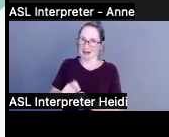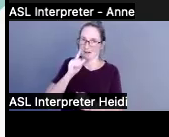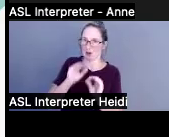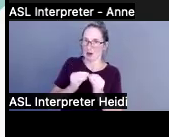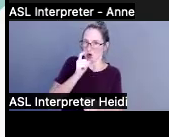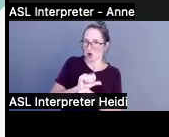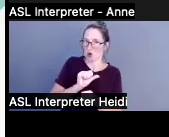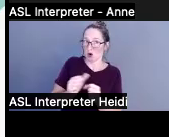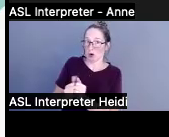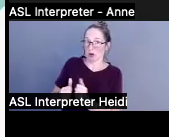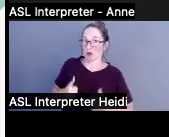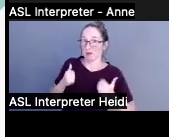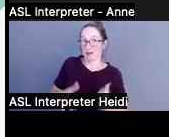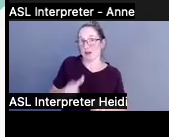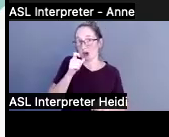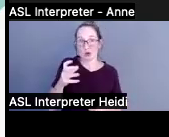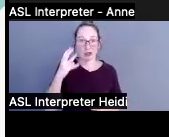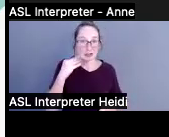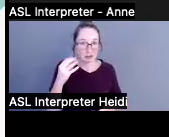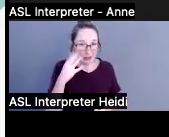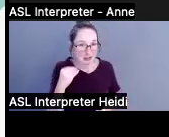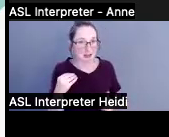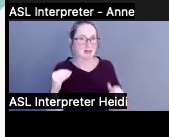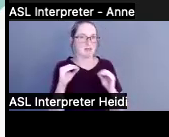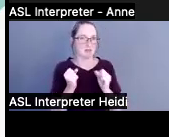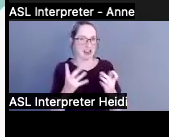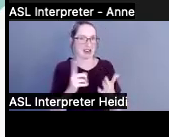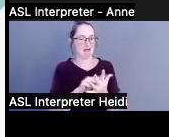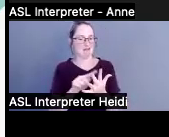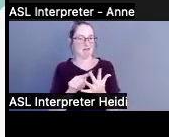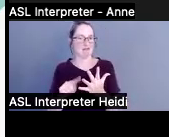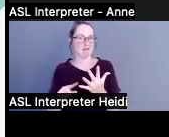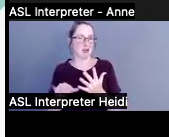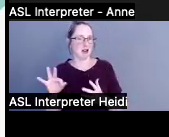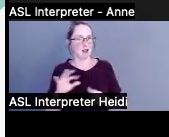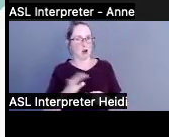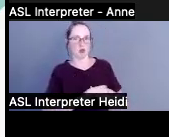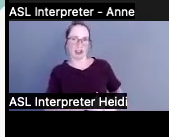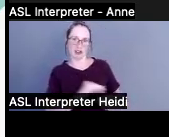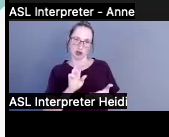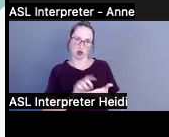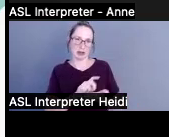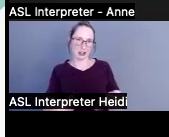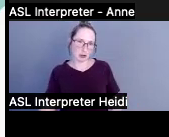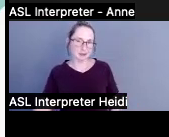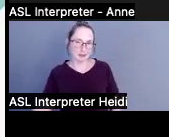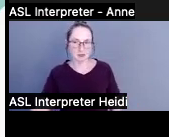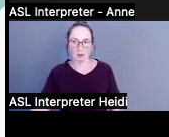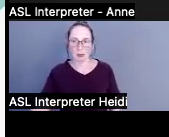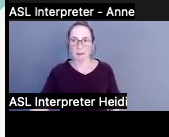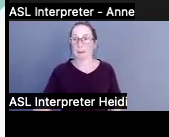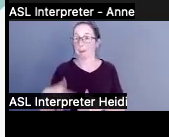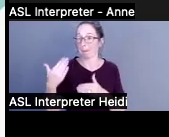work with survivors who experience multiple forms of oppression and discrimination. Next slide,